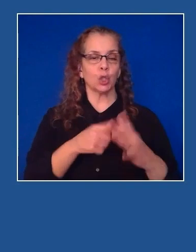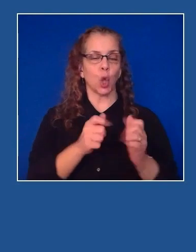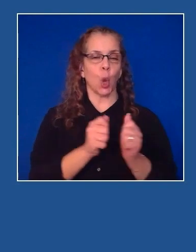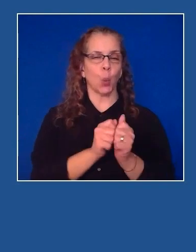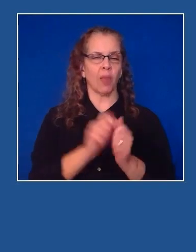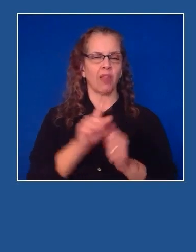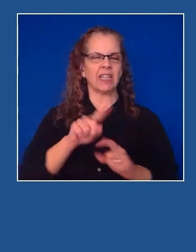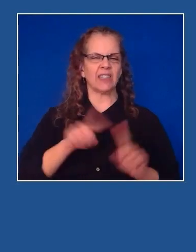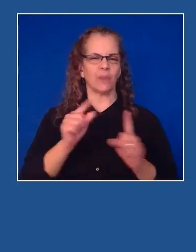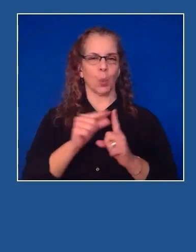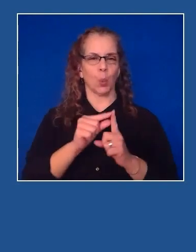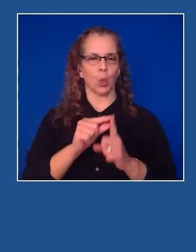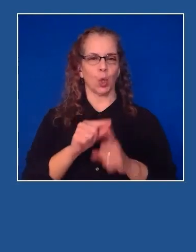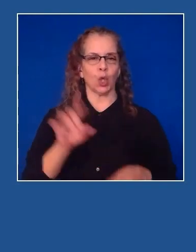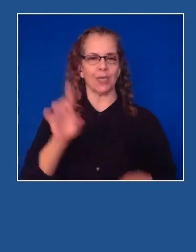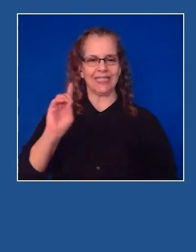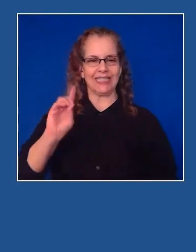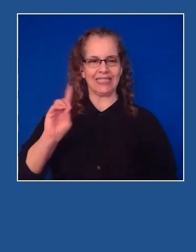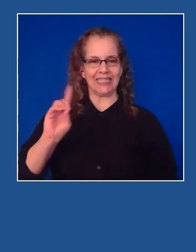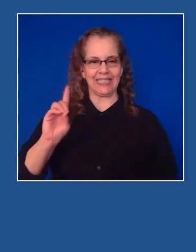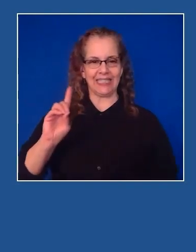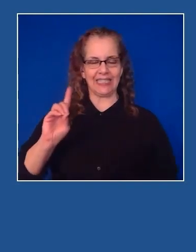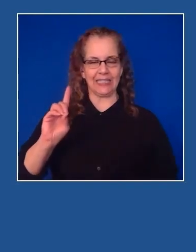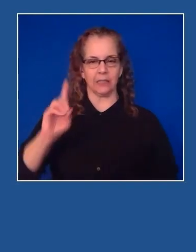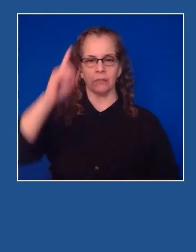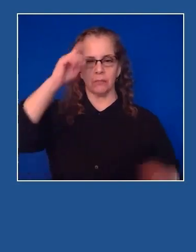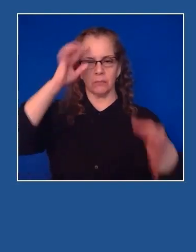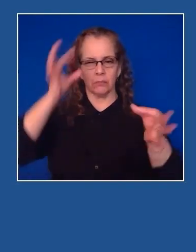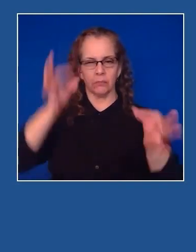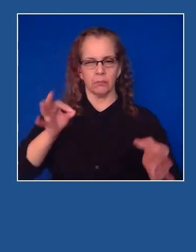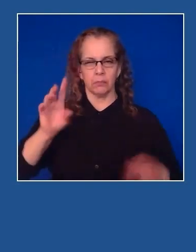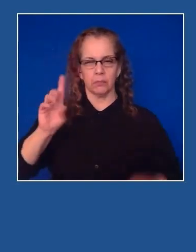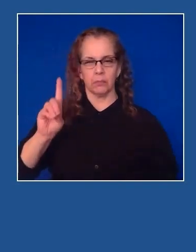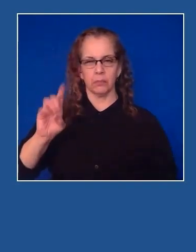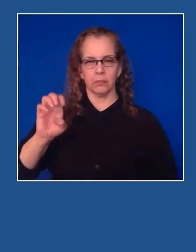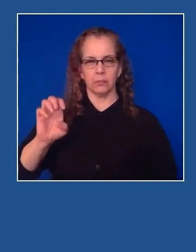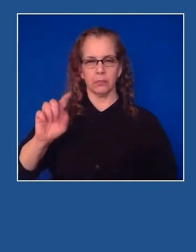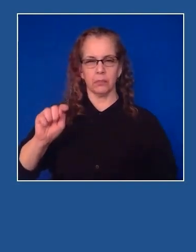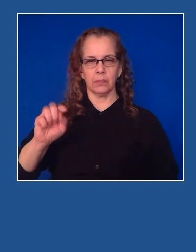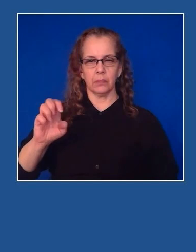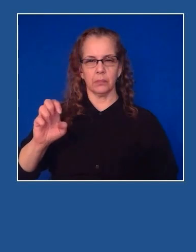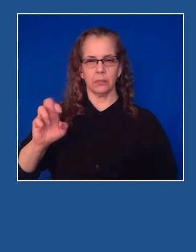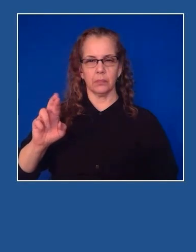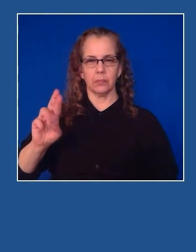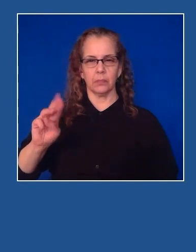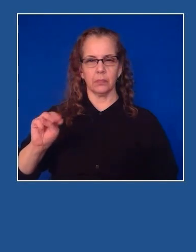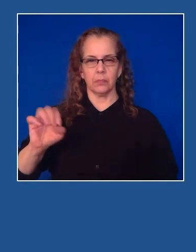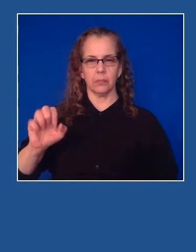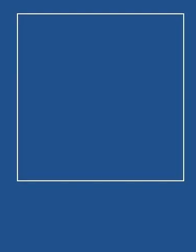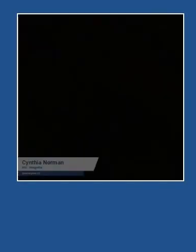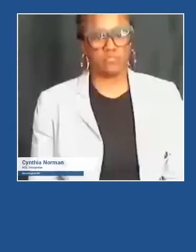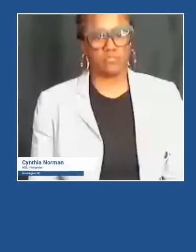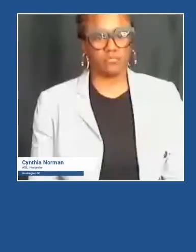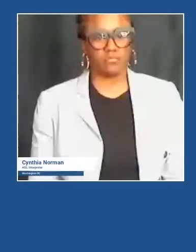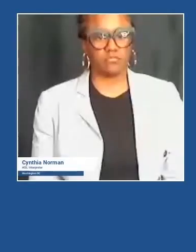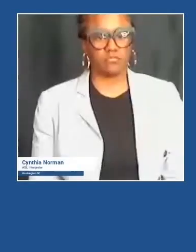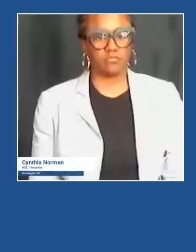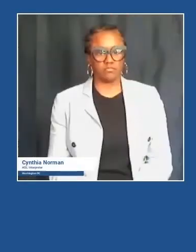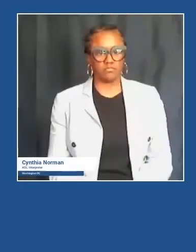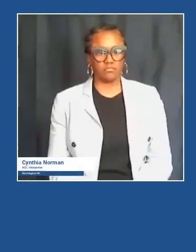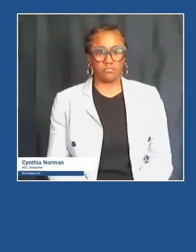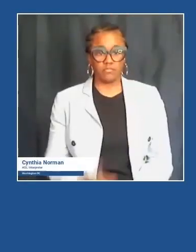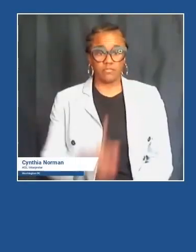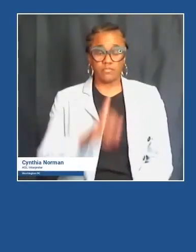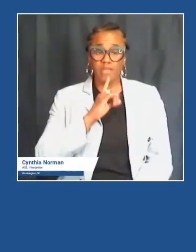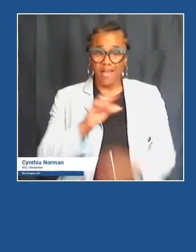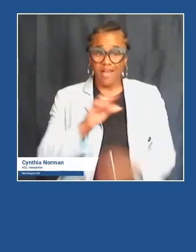about determination. Like, let's all band together and be determined to change this. Because actually, together,